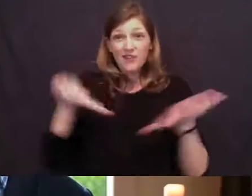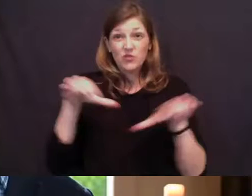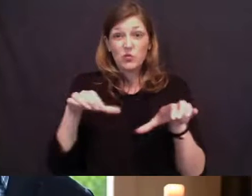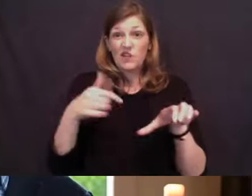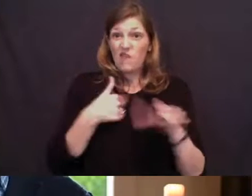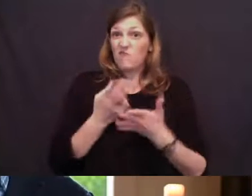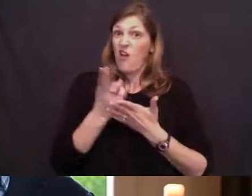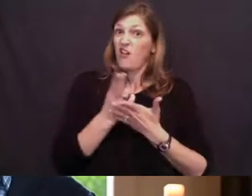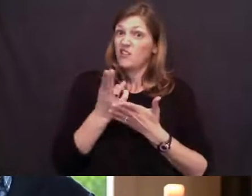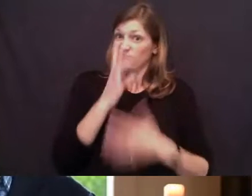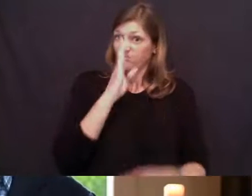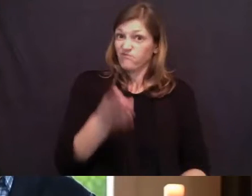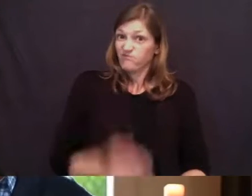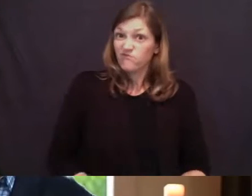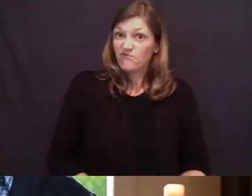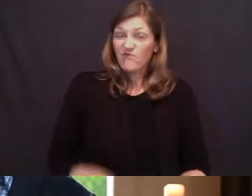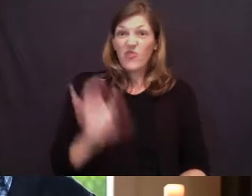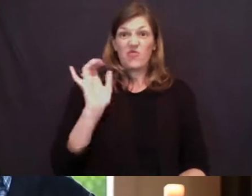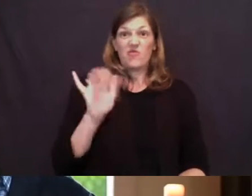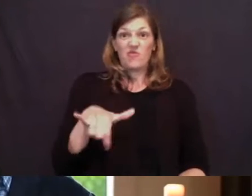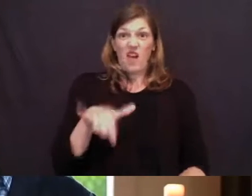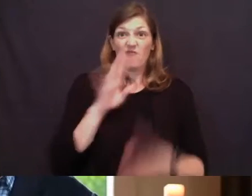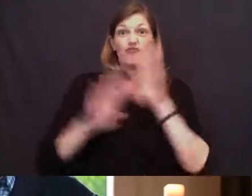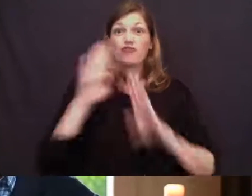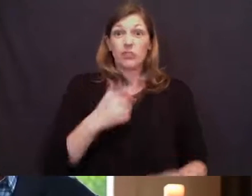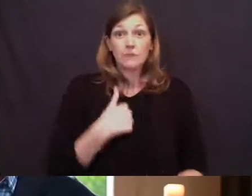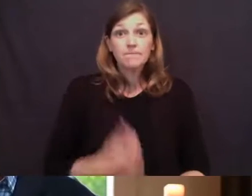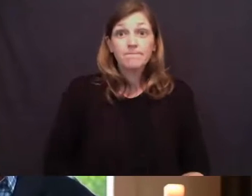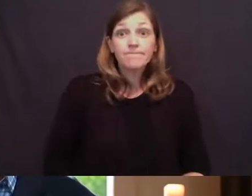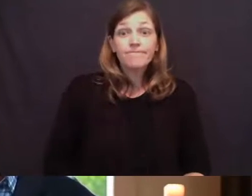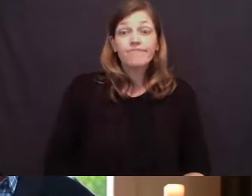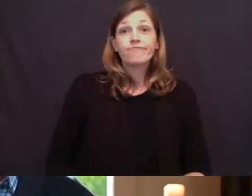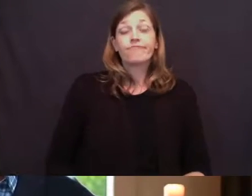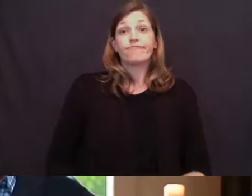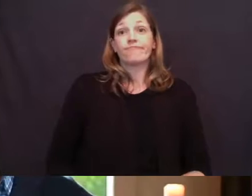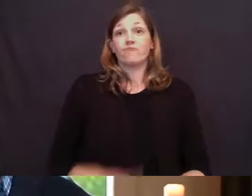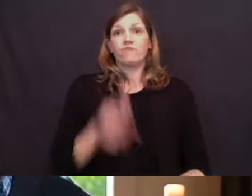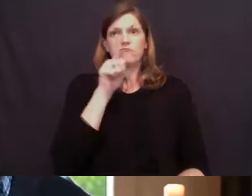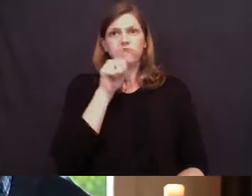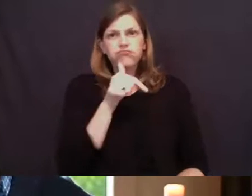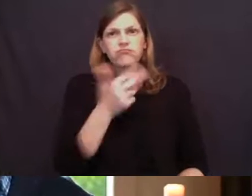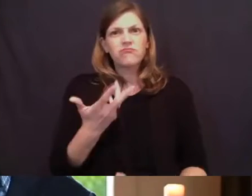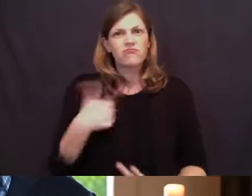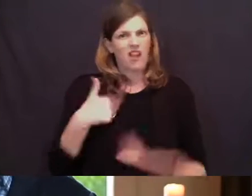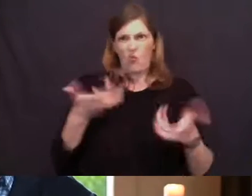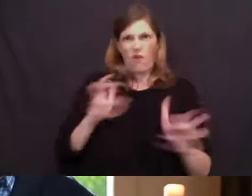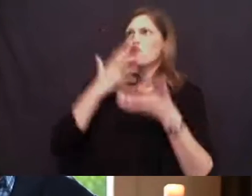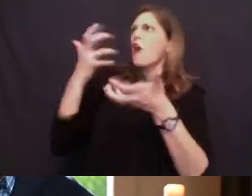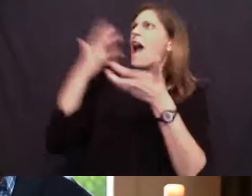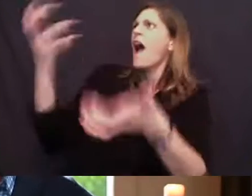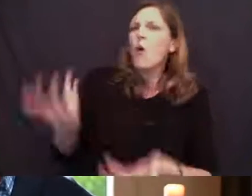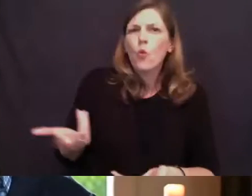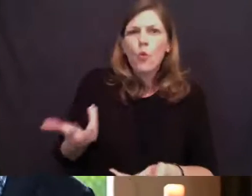going to be honest with you, that frustrates me. That discourages me from crying out to God. It's not what